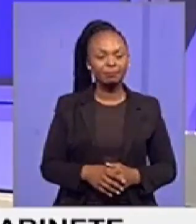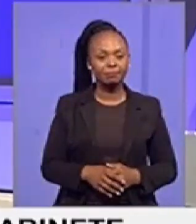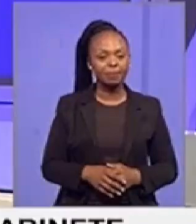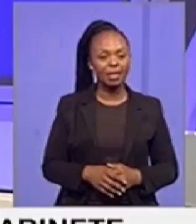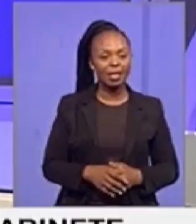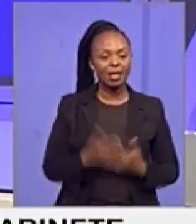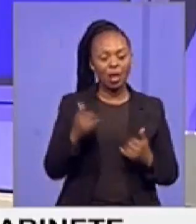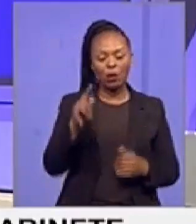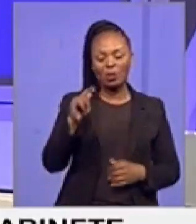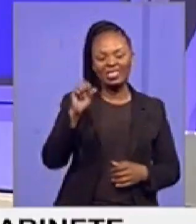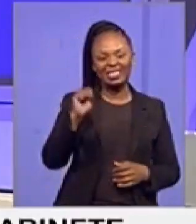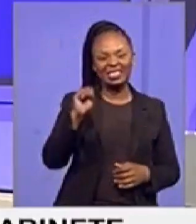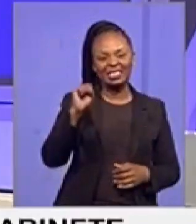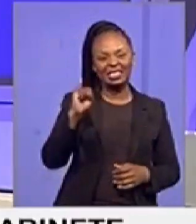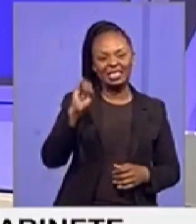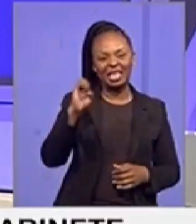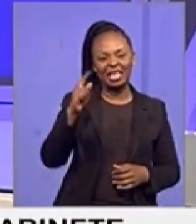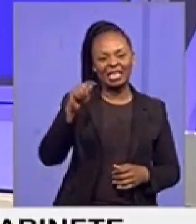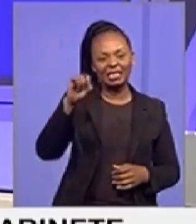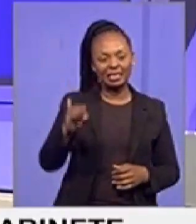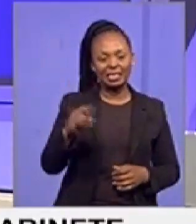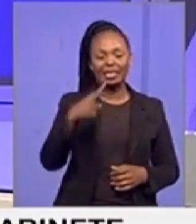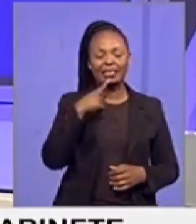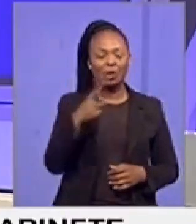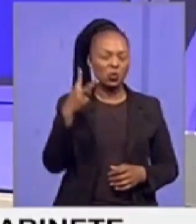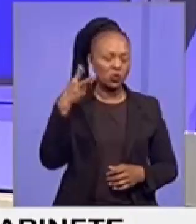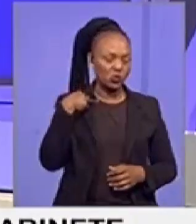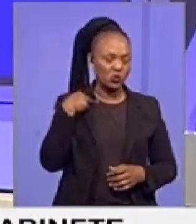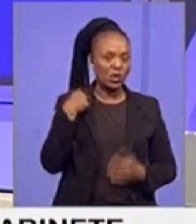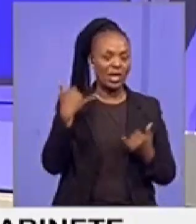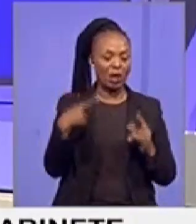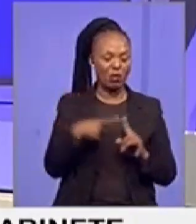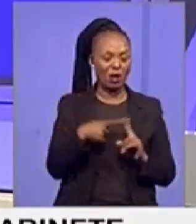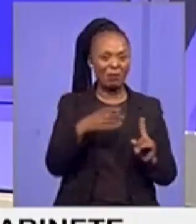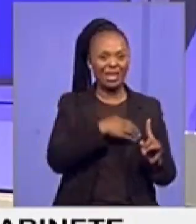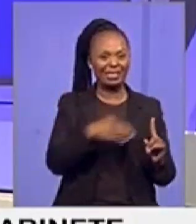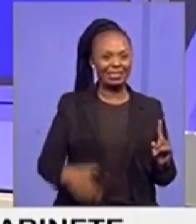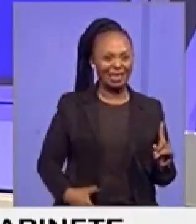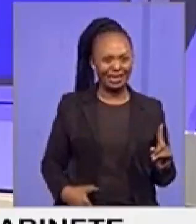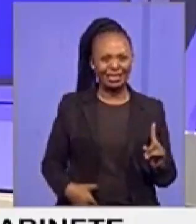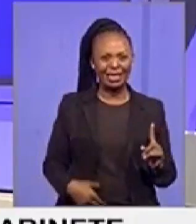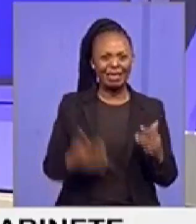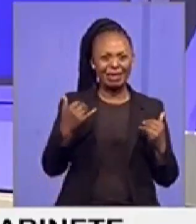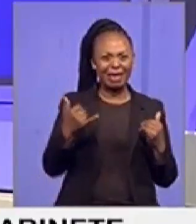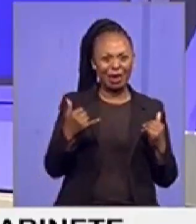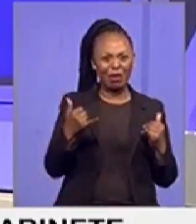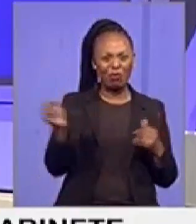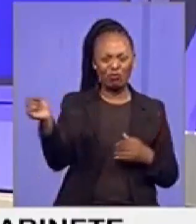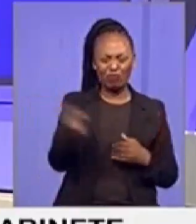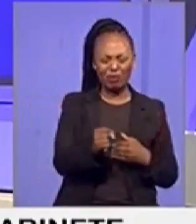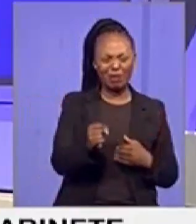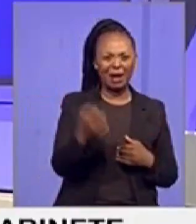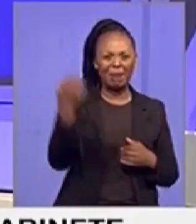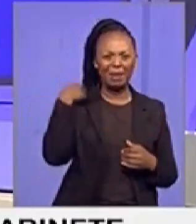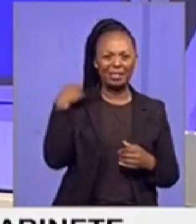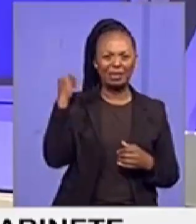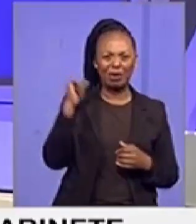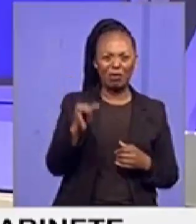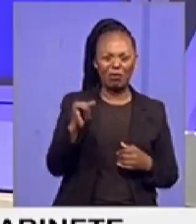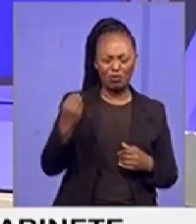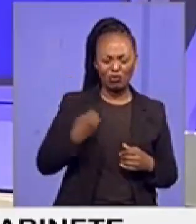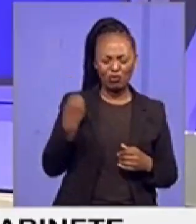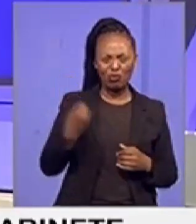molaetsa wa tsietsi Magalanyane yena o re ho ya swabisa ho bona mo president a beha ngaka Nkosazana Dlamini-Zuma ho ba letona lefapheng la